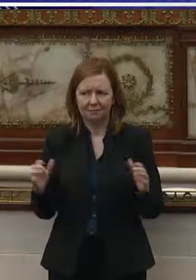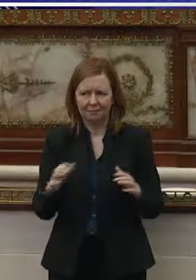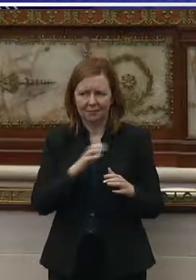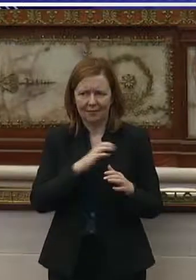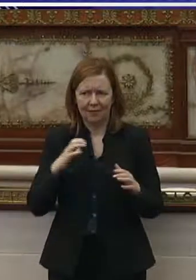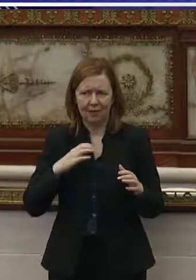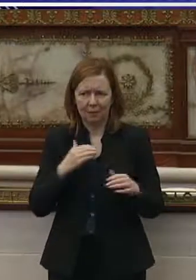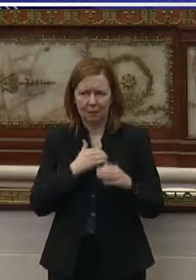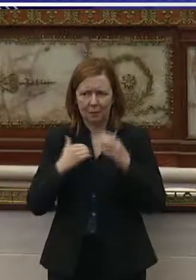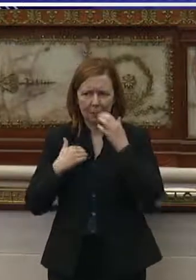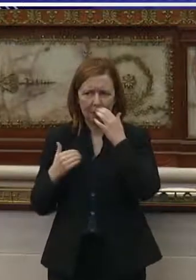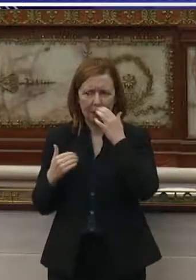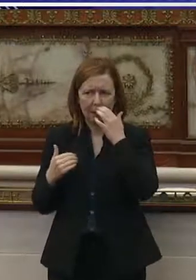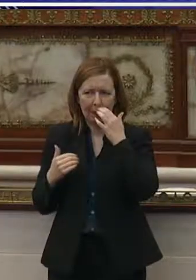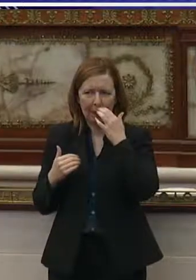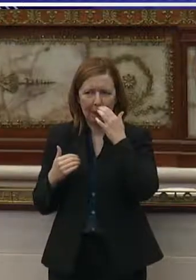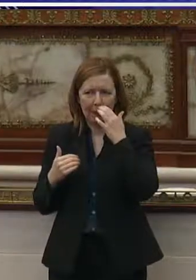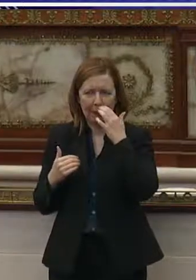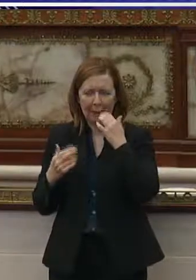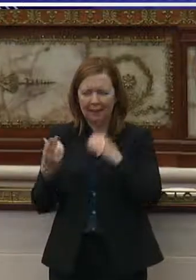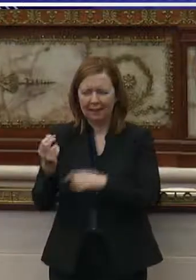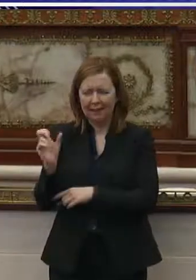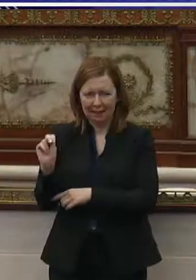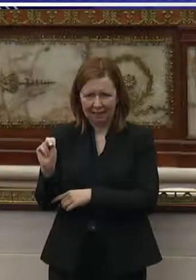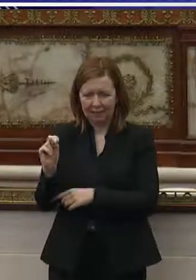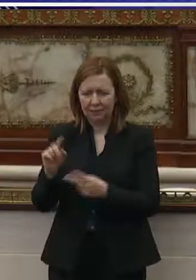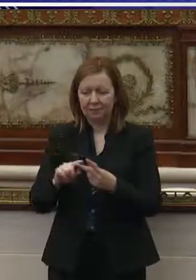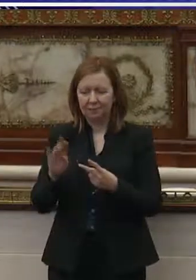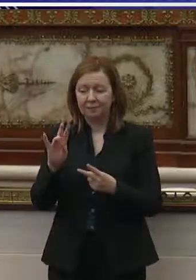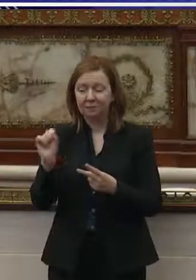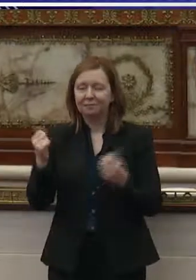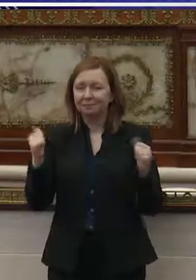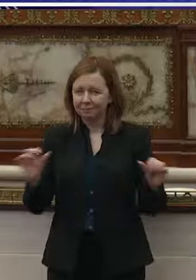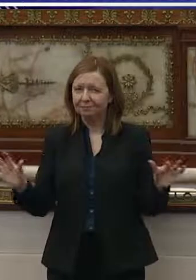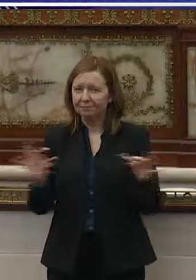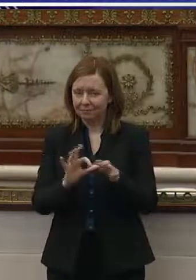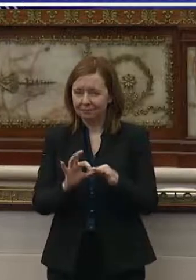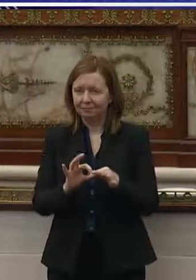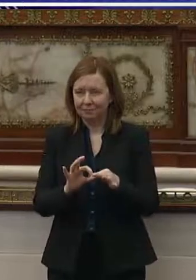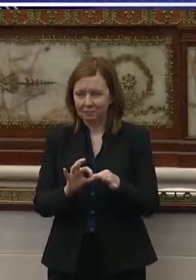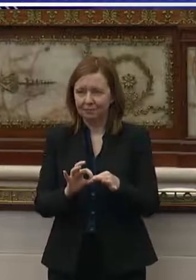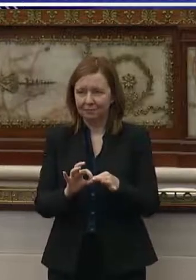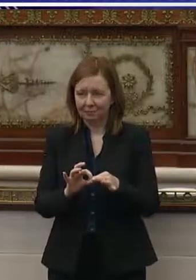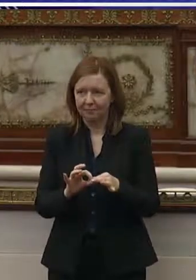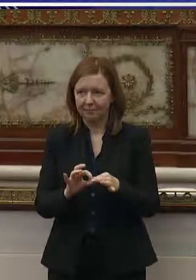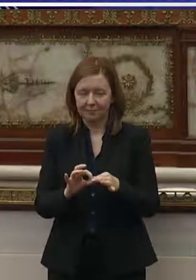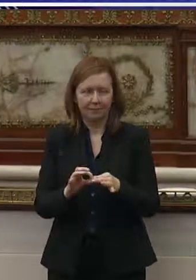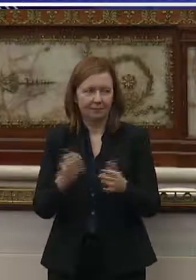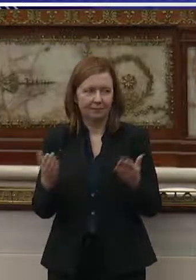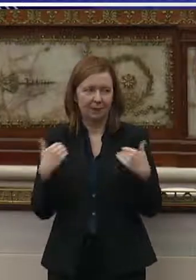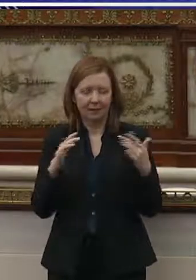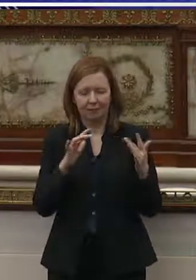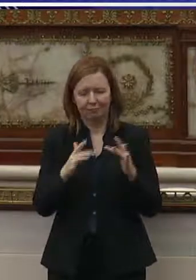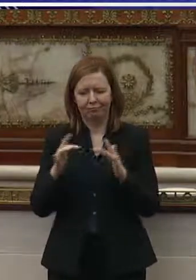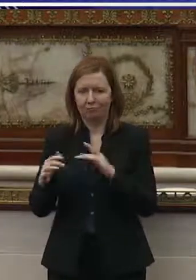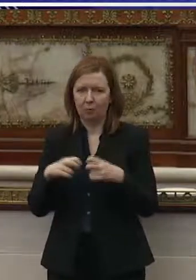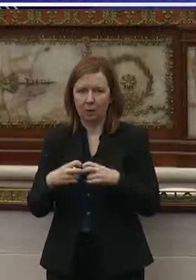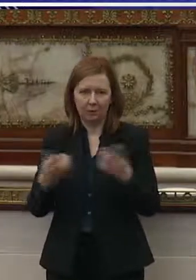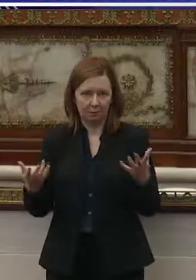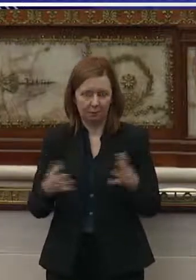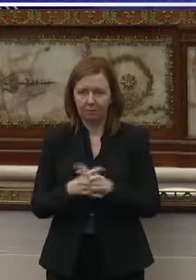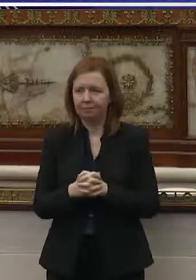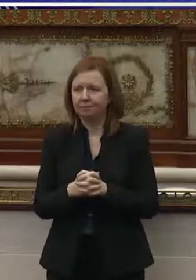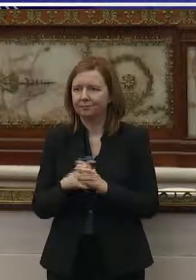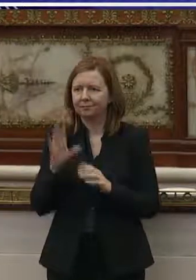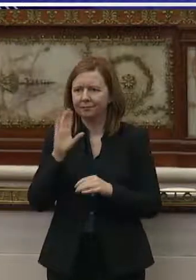Council members Heenan and Brooks are trying to get on. They may be having some connectivity issues. I know